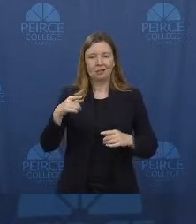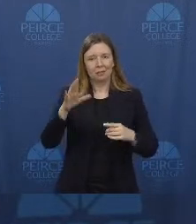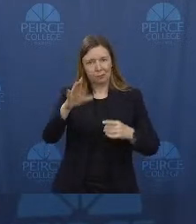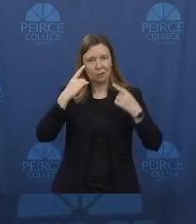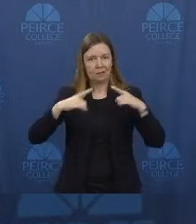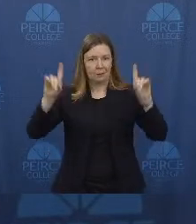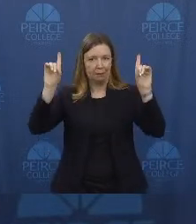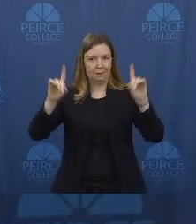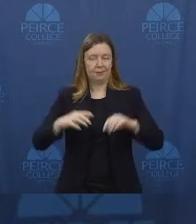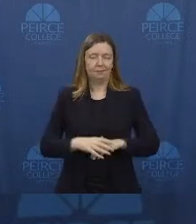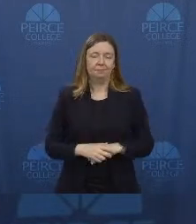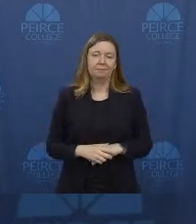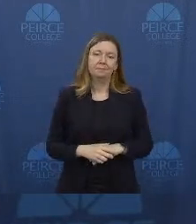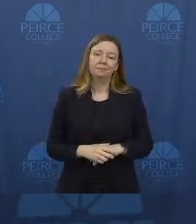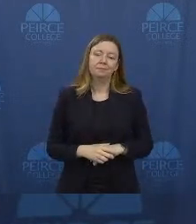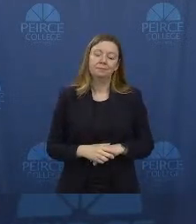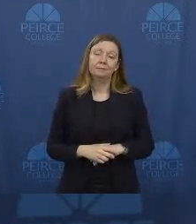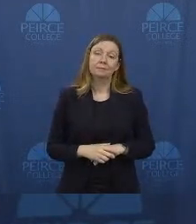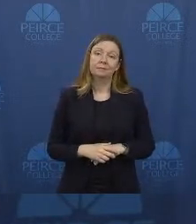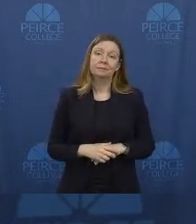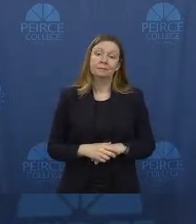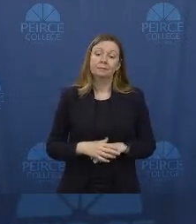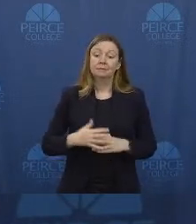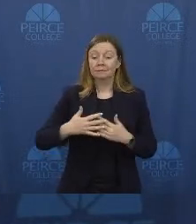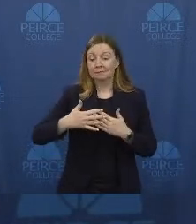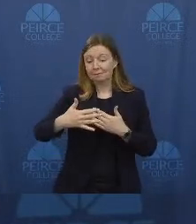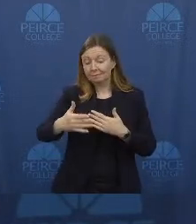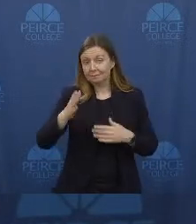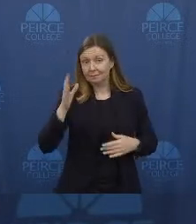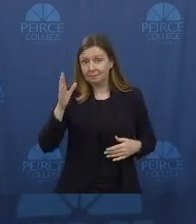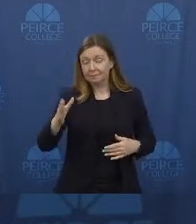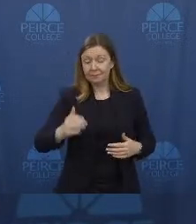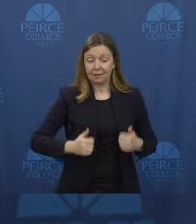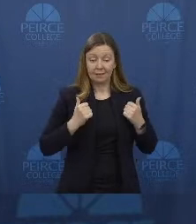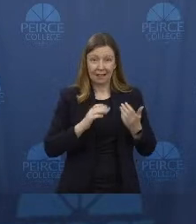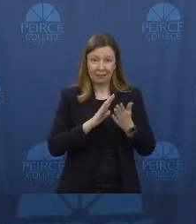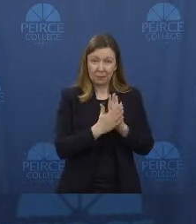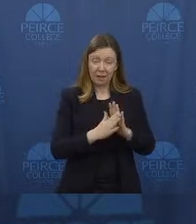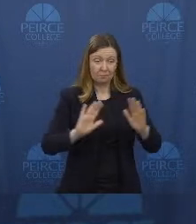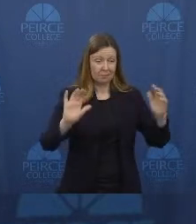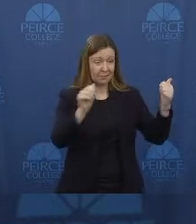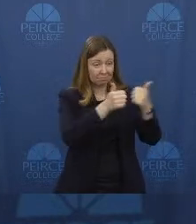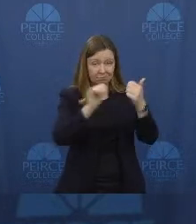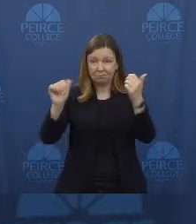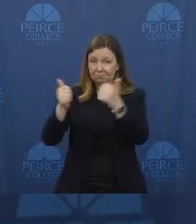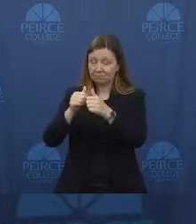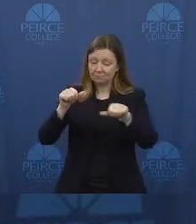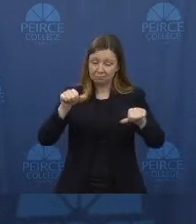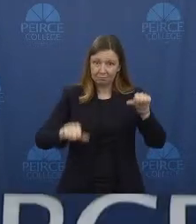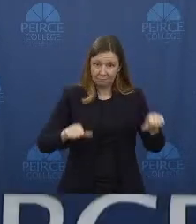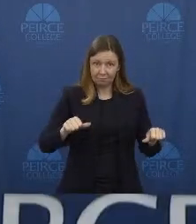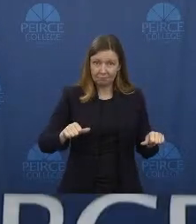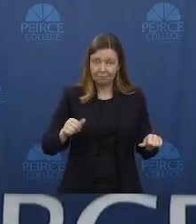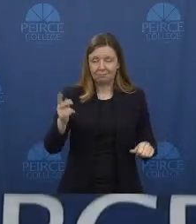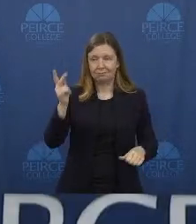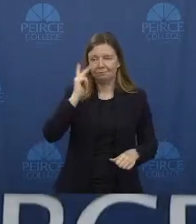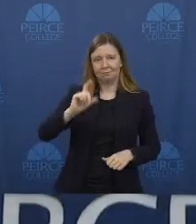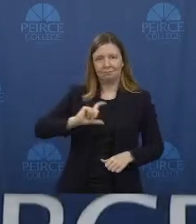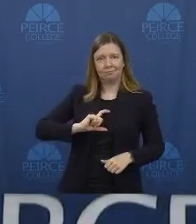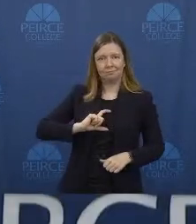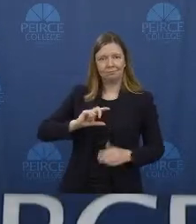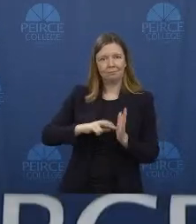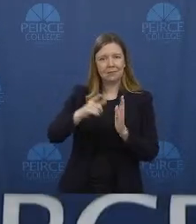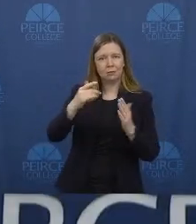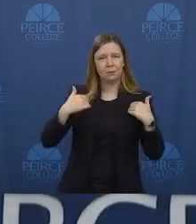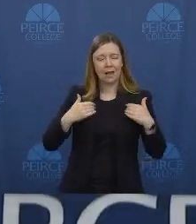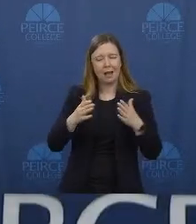accomplishment. When life gets challenging and uncertain, it may serve as a symbol that you have the grit to